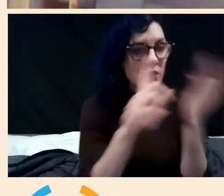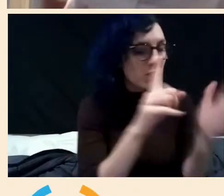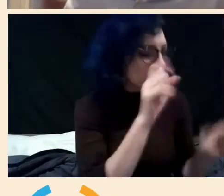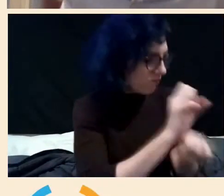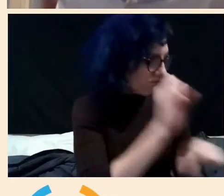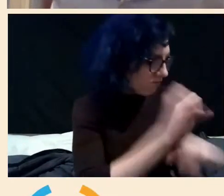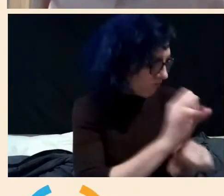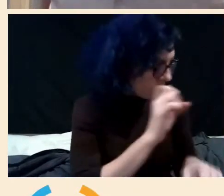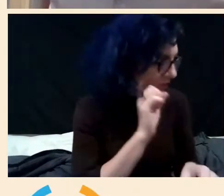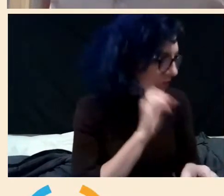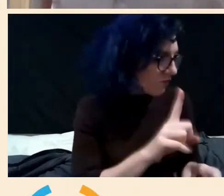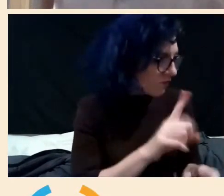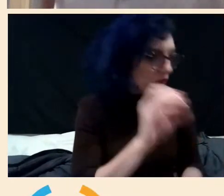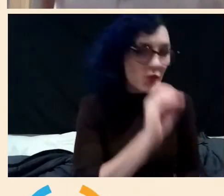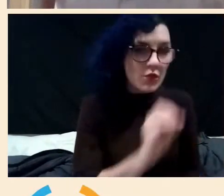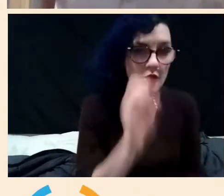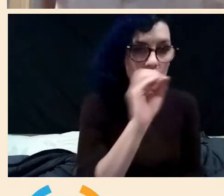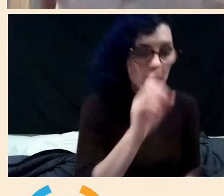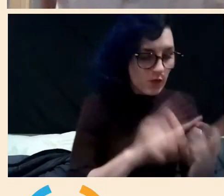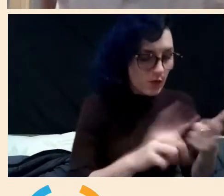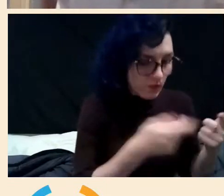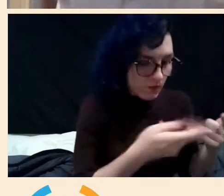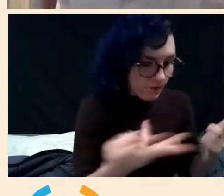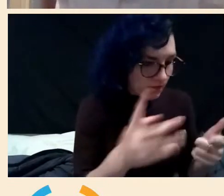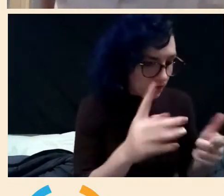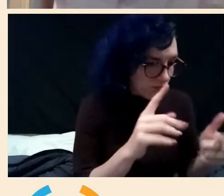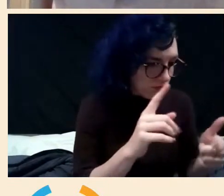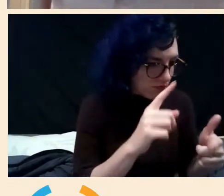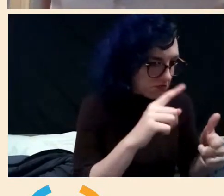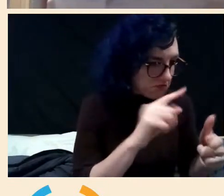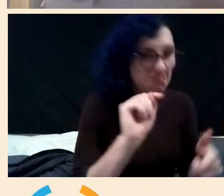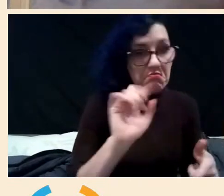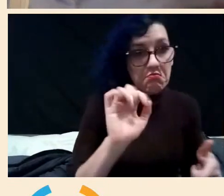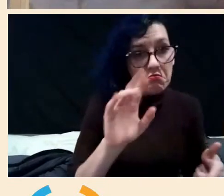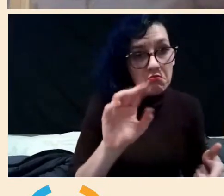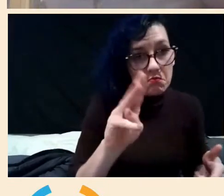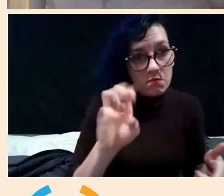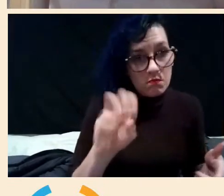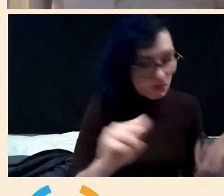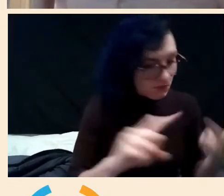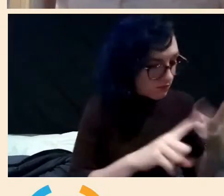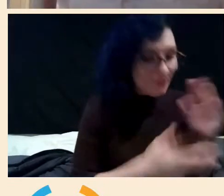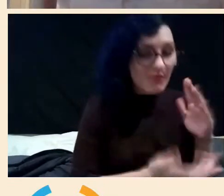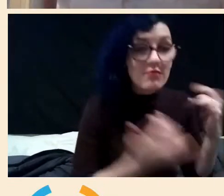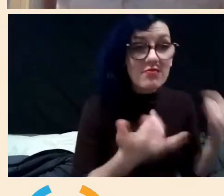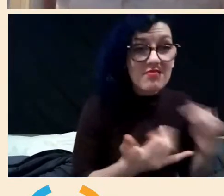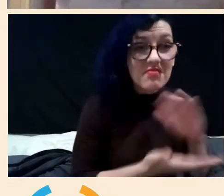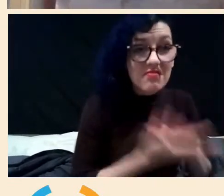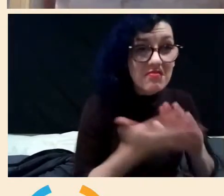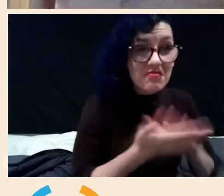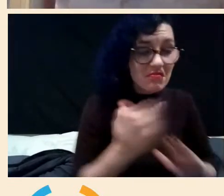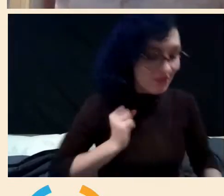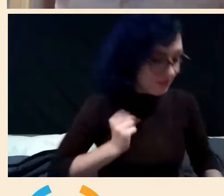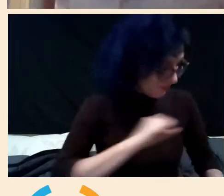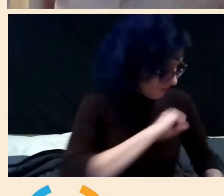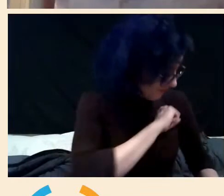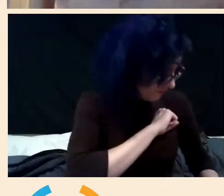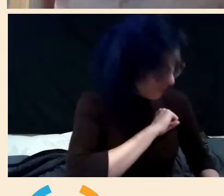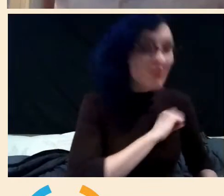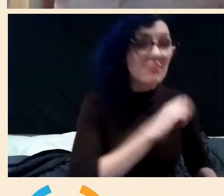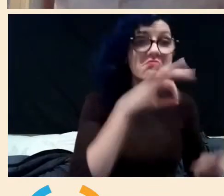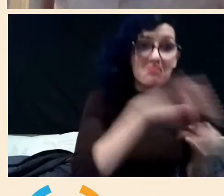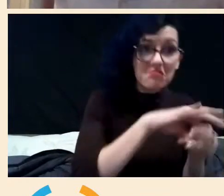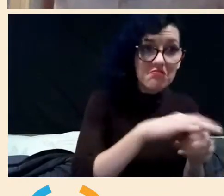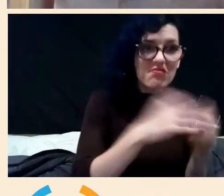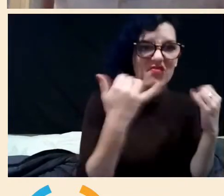moved, then ran for a Senate seat, which you are now halfway through. And now you're running for Secretary of State. With this pattern, why should voters trust you